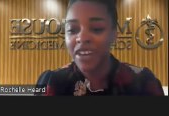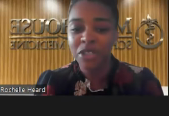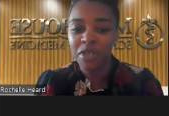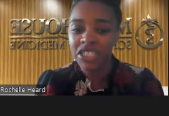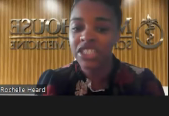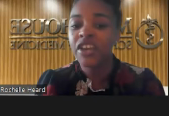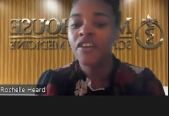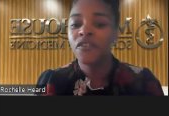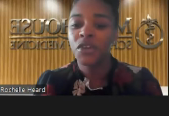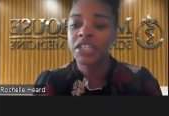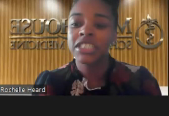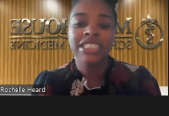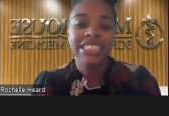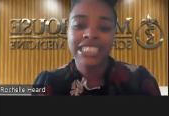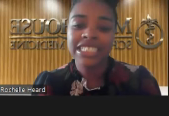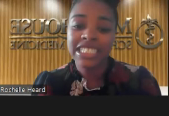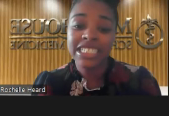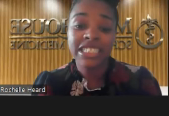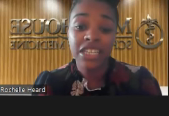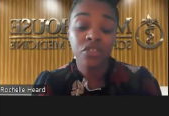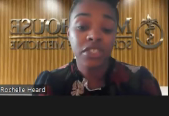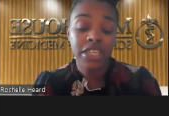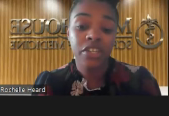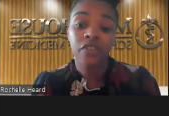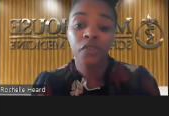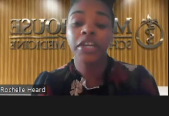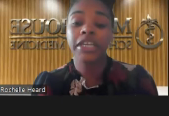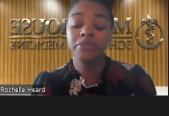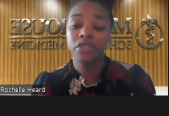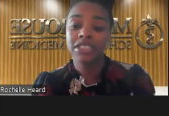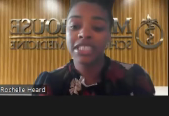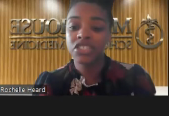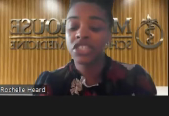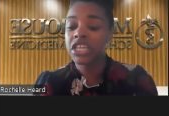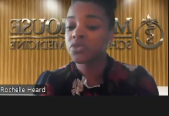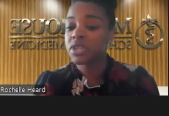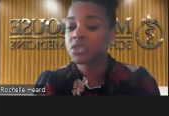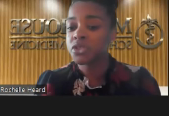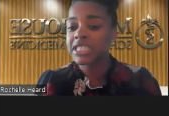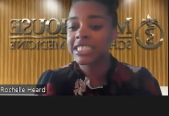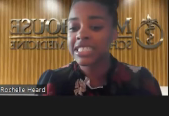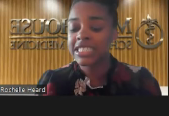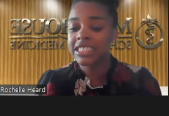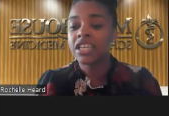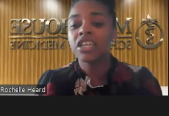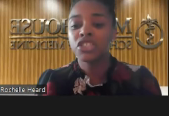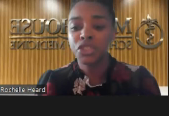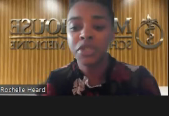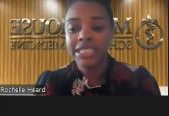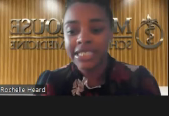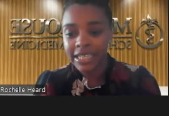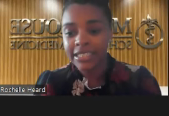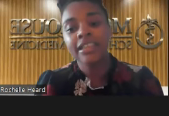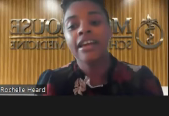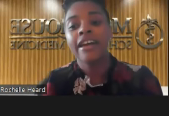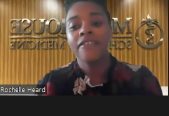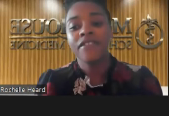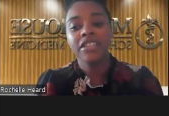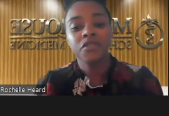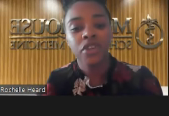multi-mode evaluation for CDC's National Center for Immunization and Respiratory Disease to